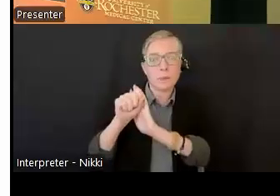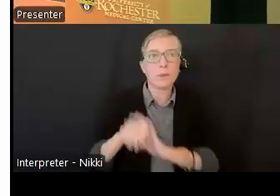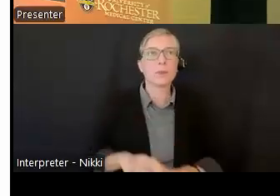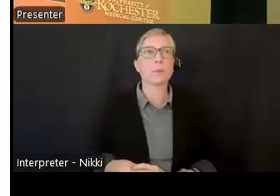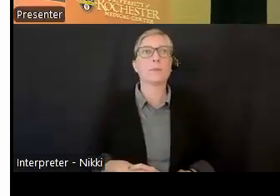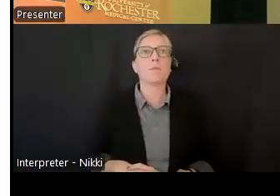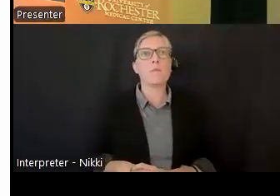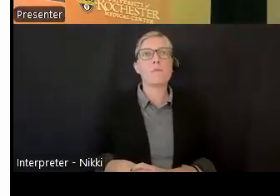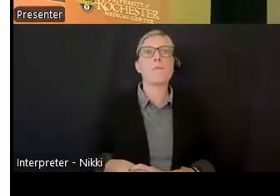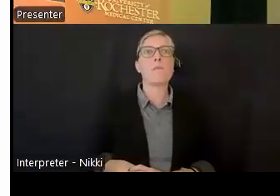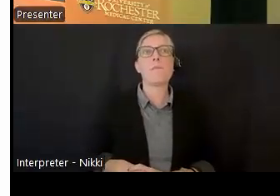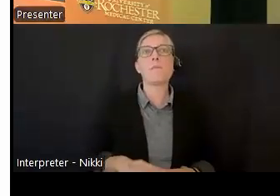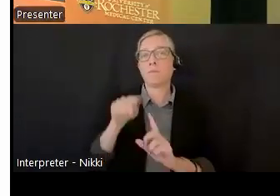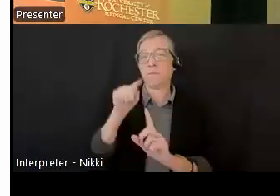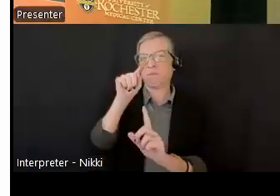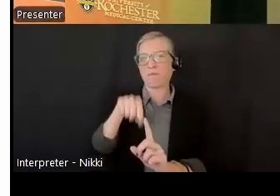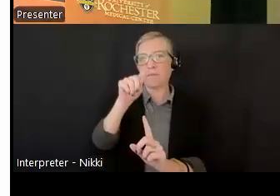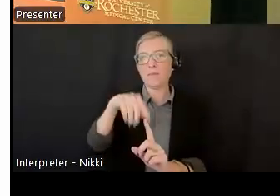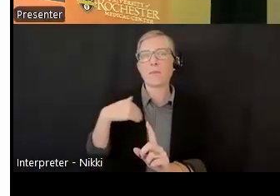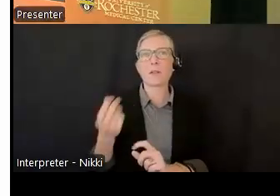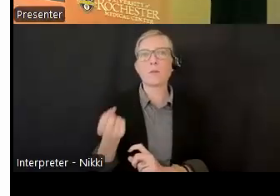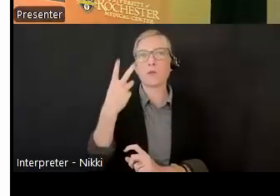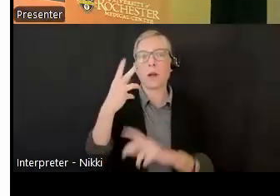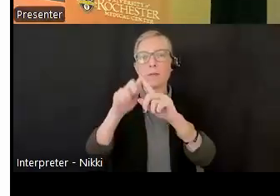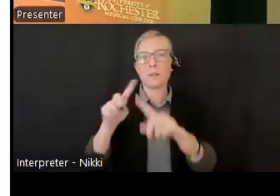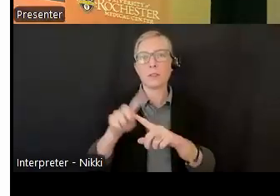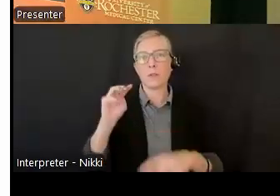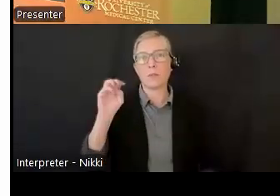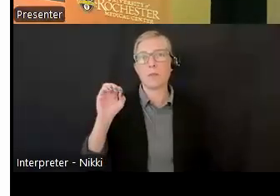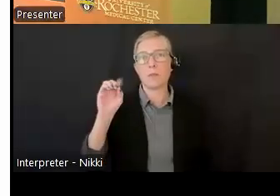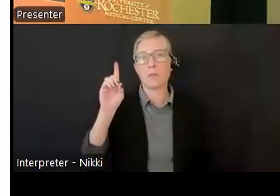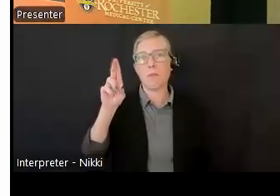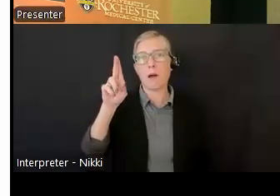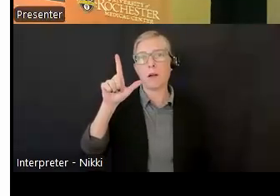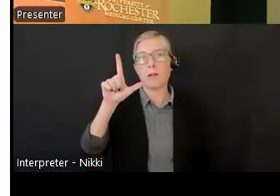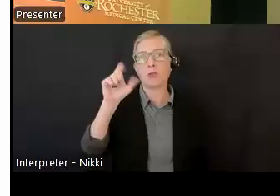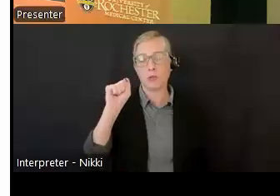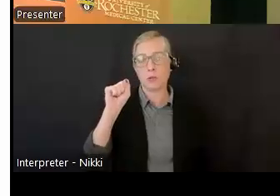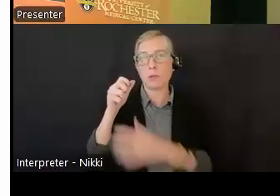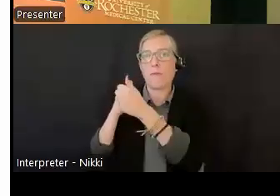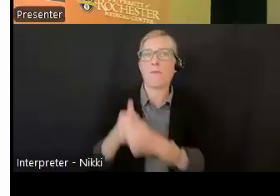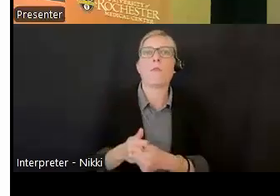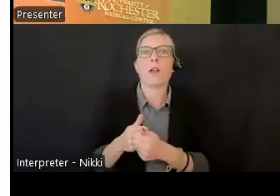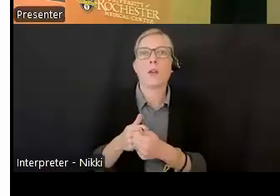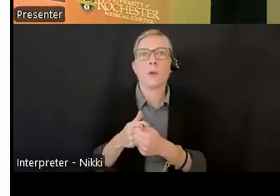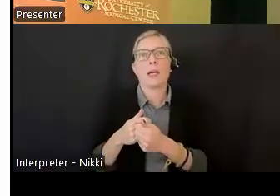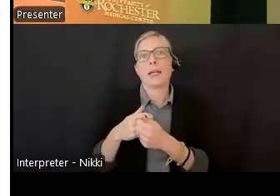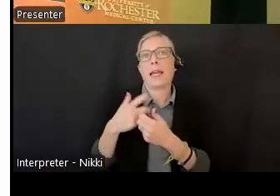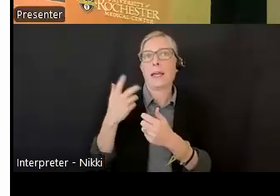different modules that address certain topics. So following a manualized CBT 12-week